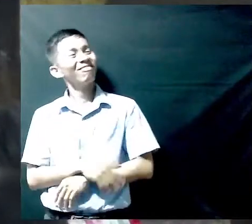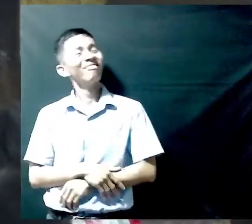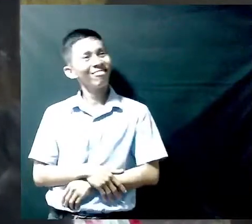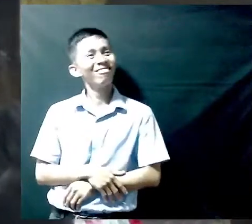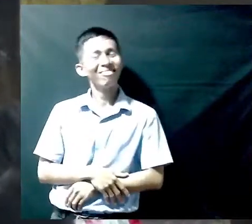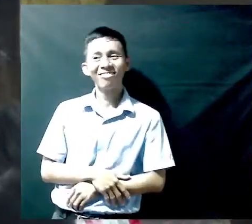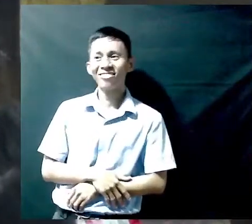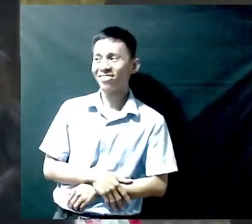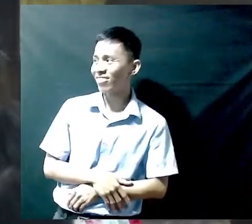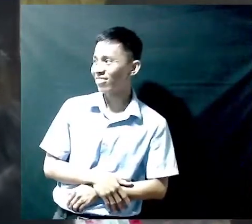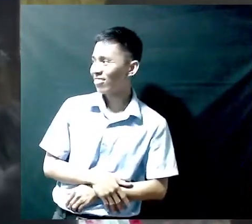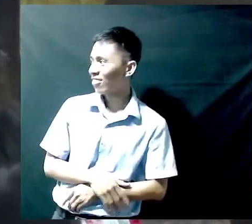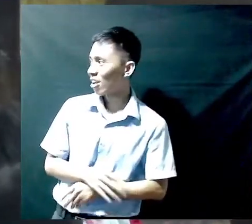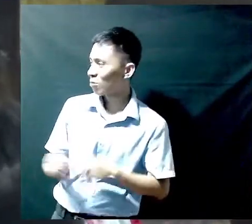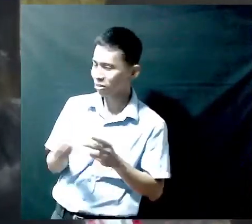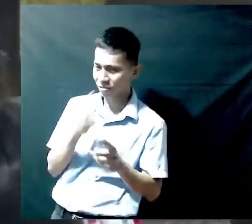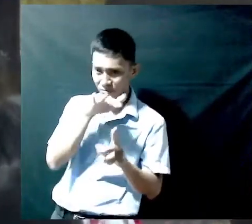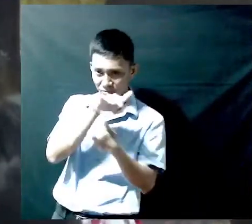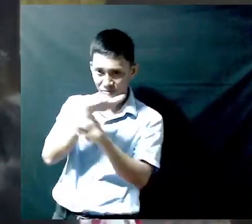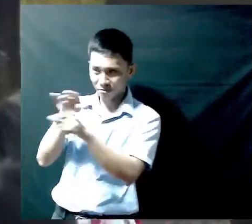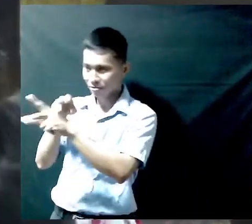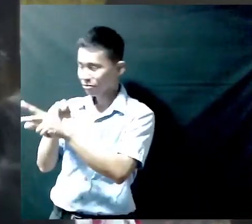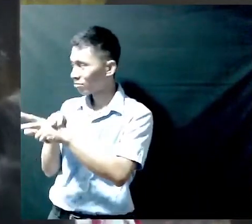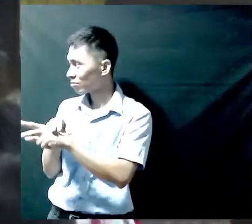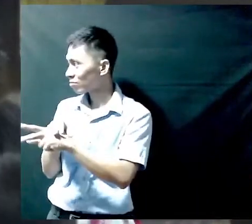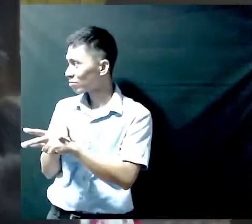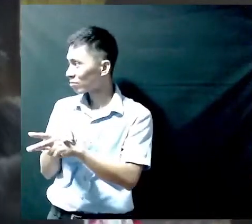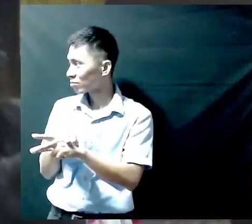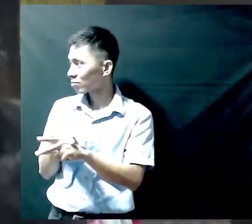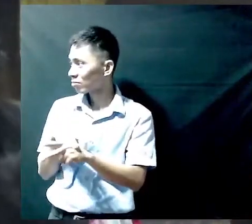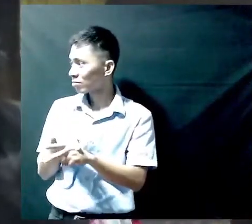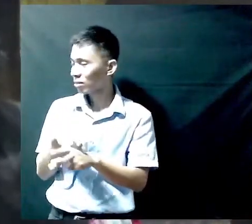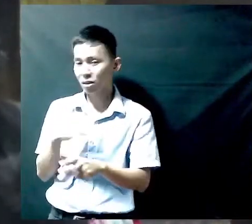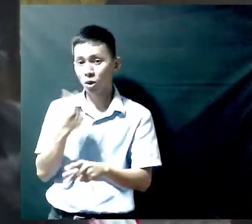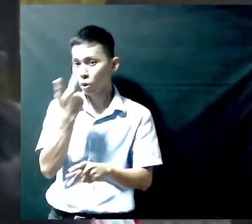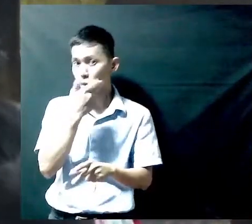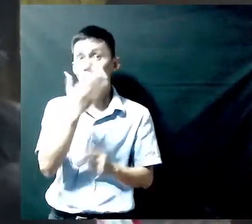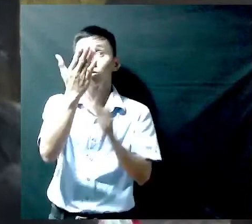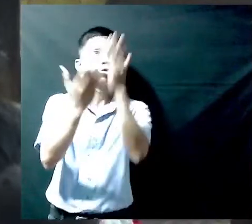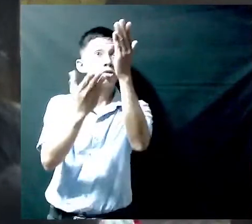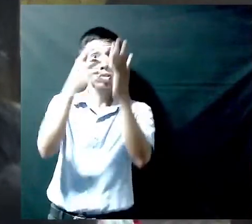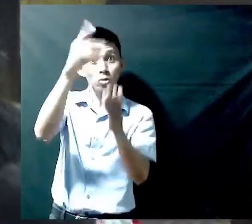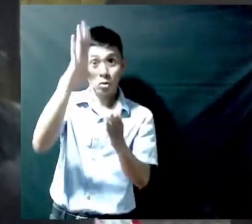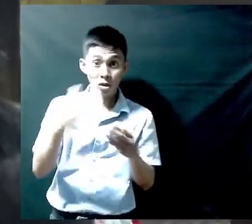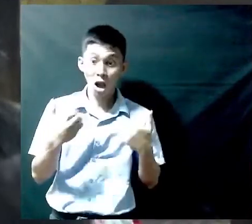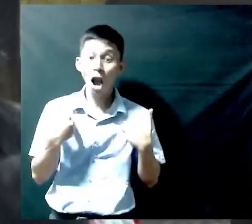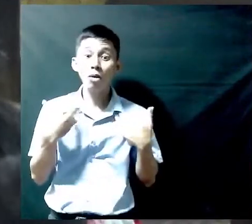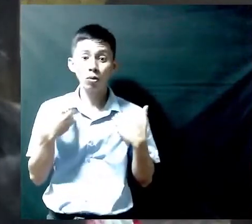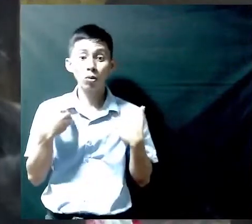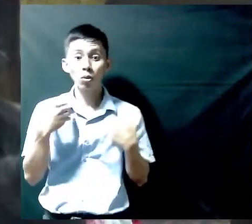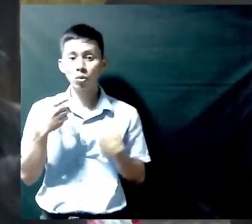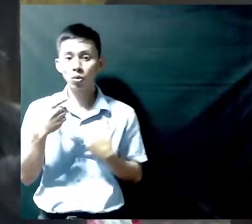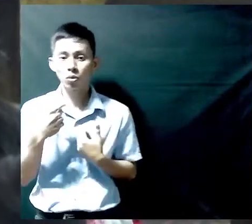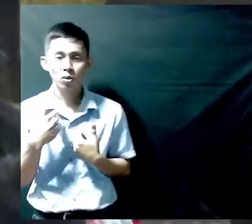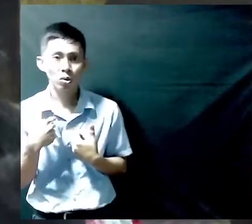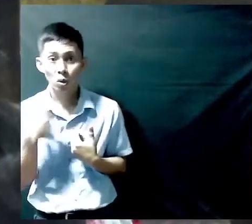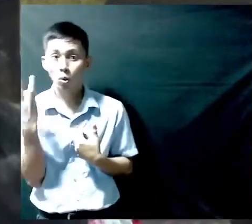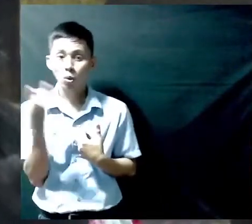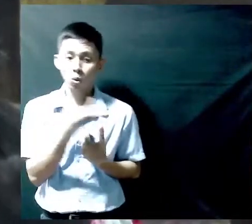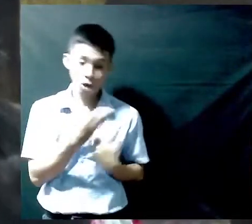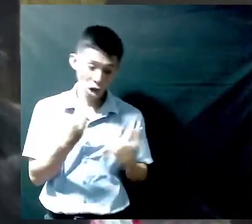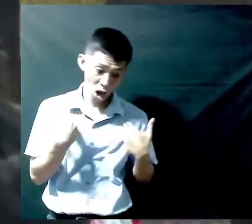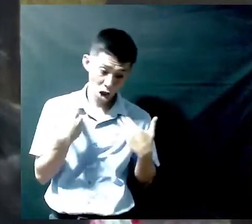Pero yung mga naglilingkod kay Lord, lahat kami may mga pangarap sa buhay. I don't have time to interview all of them. But all of us have our